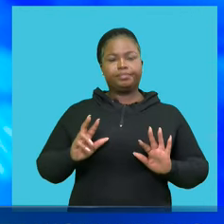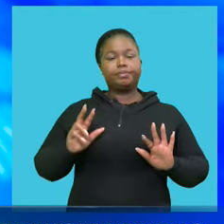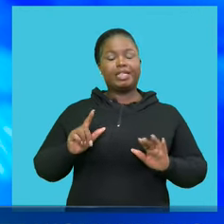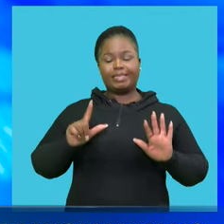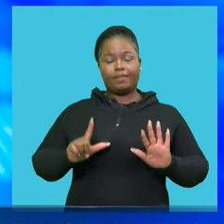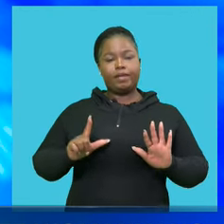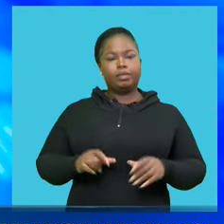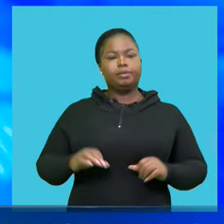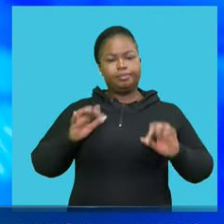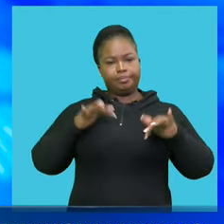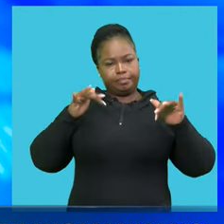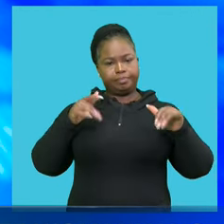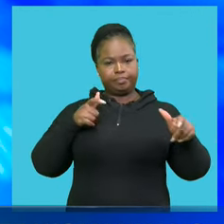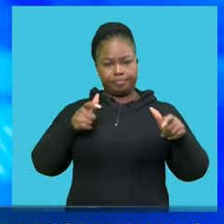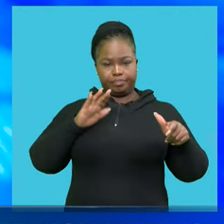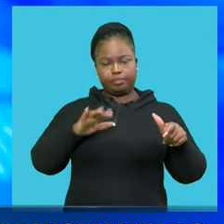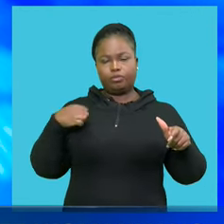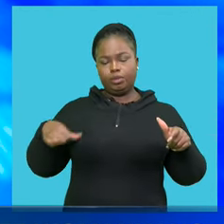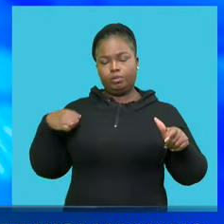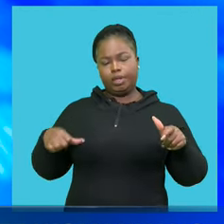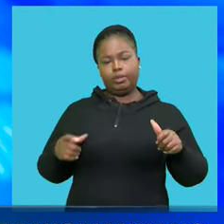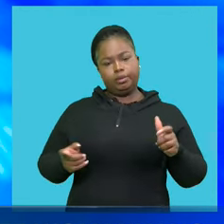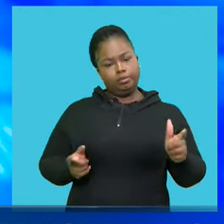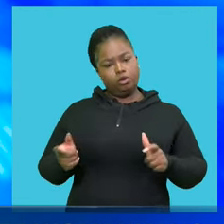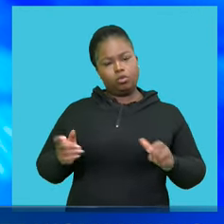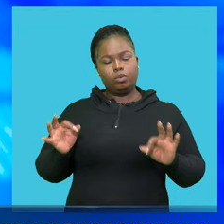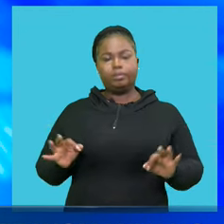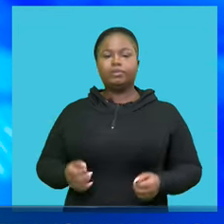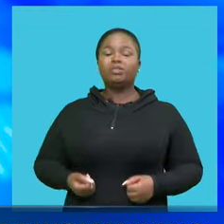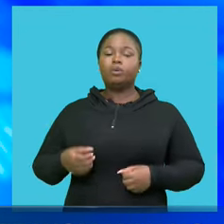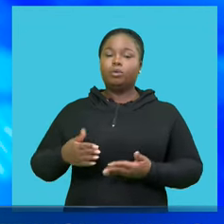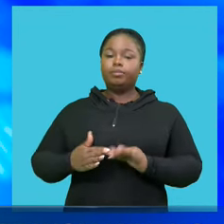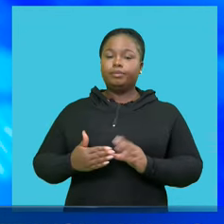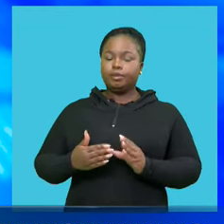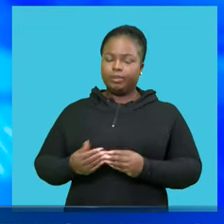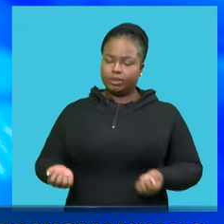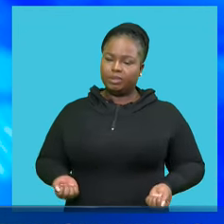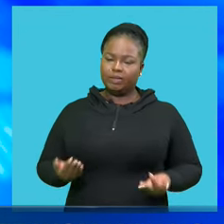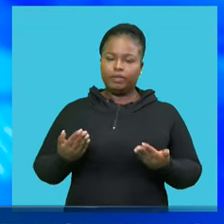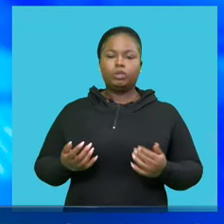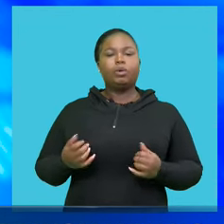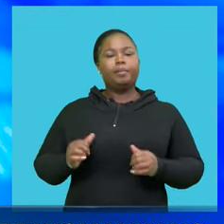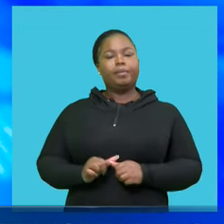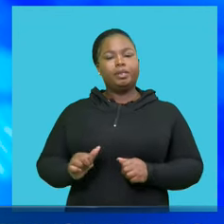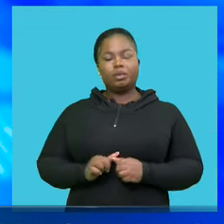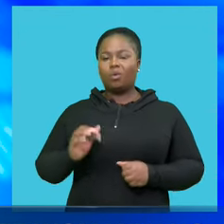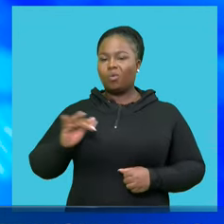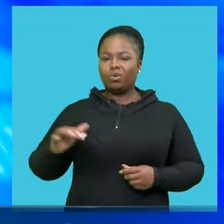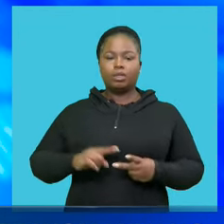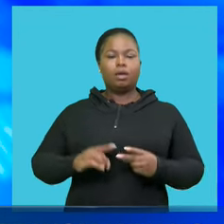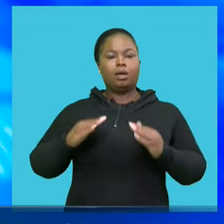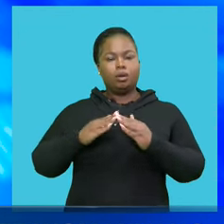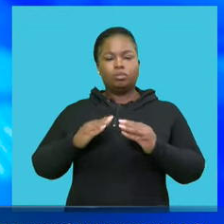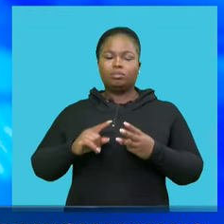kupukule no maspala. Upenzegi sa kubawa abemi bafumana inkonzo e zingono e sifana na manza kukukuleyo ukunjulo izindu